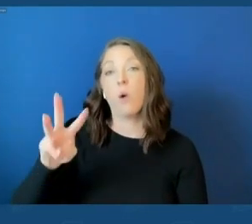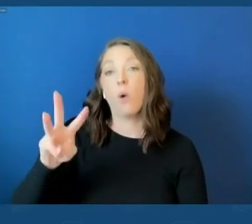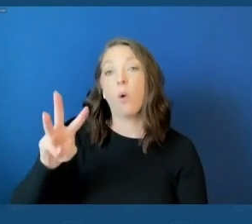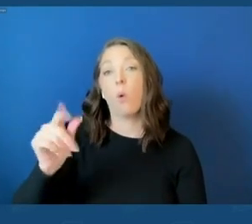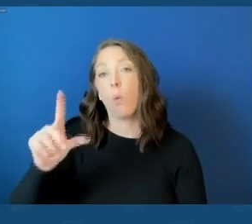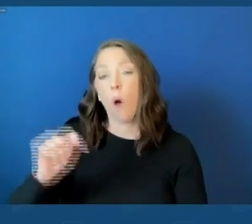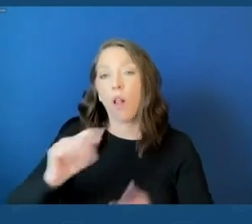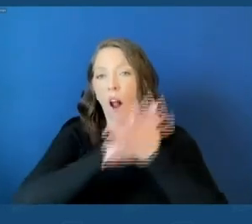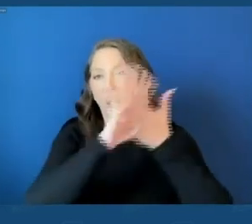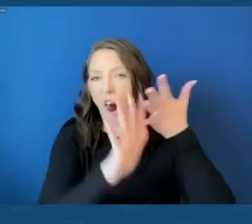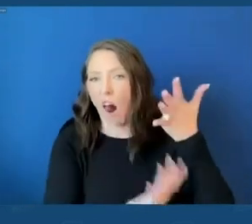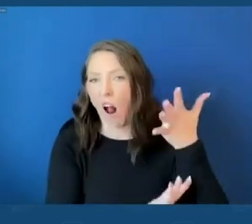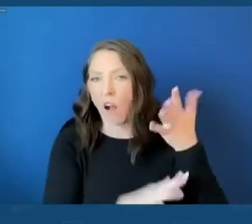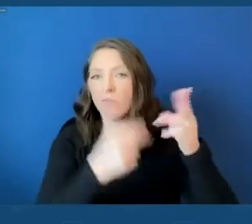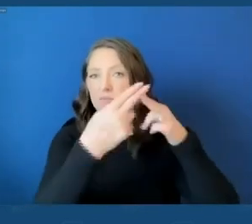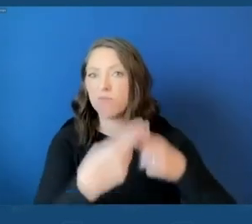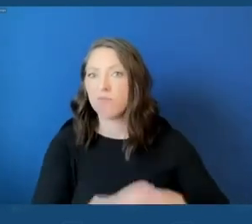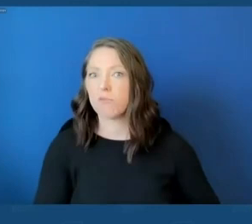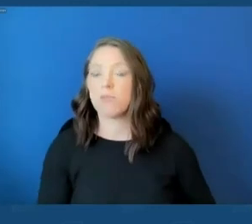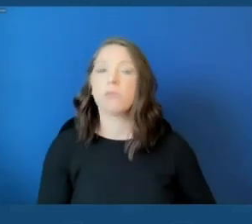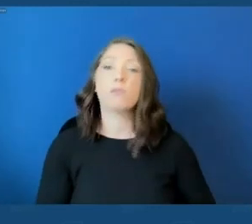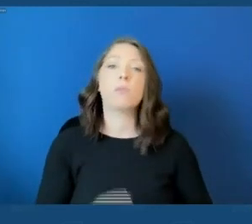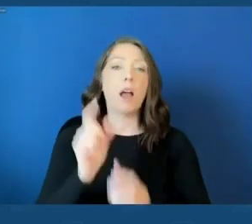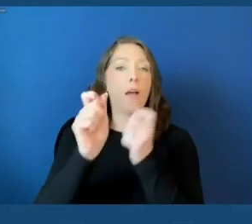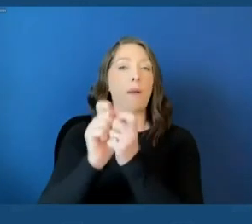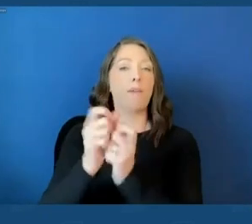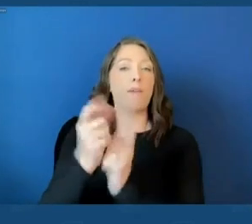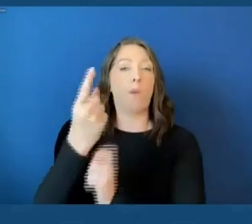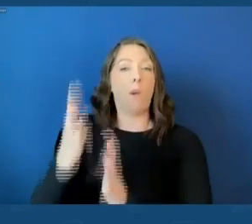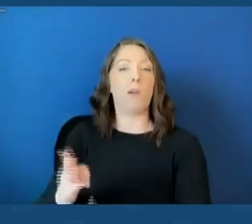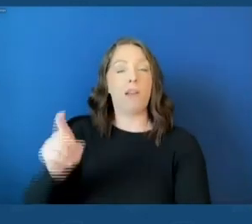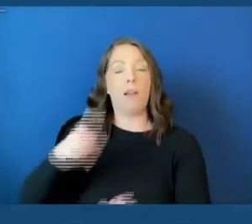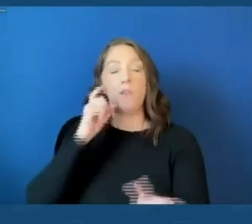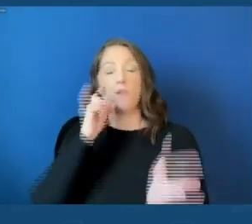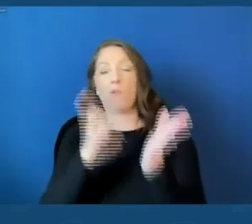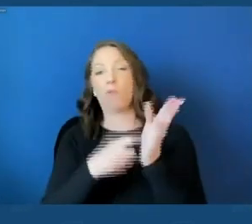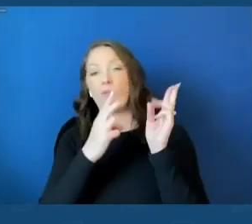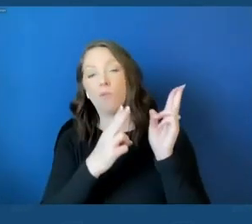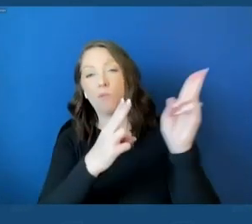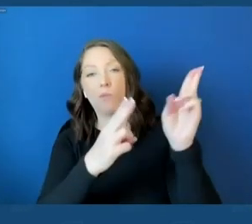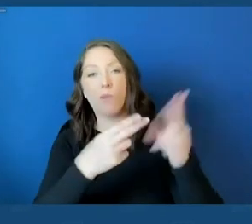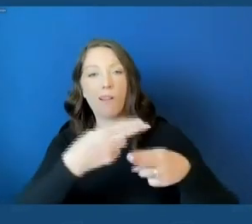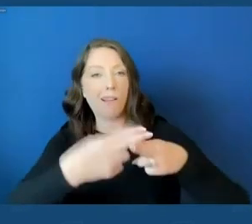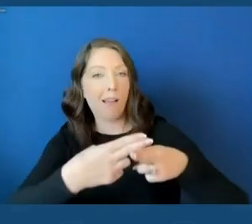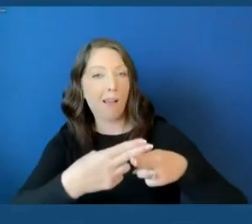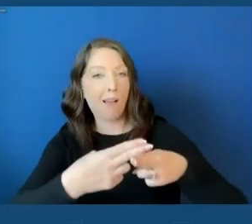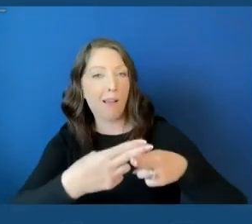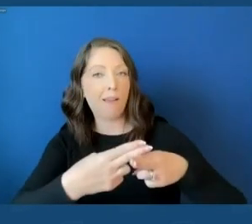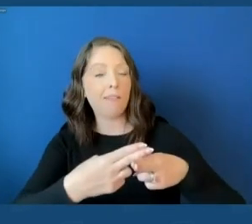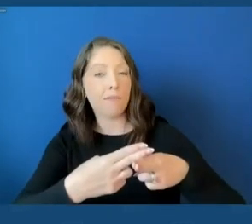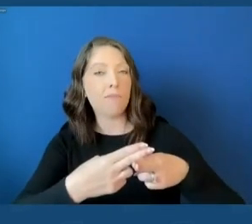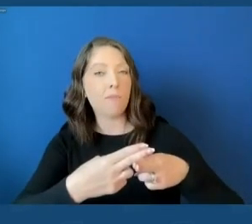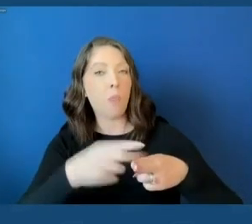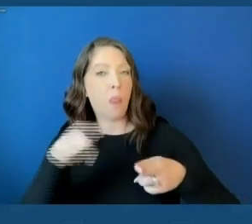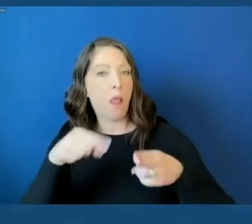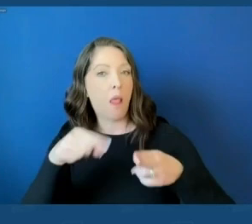particularly, there's one person, Governor, that I have to recognize and name who has led our efforts